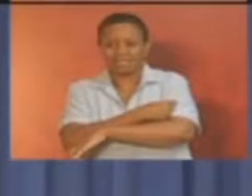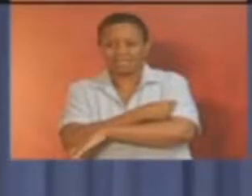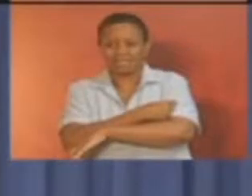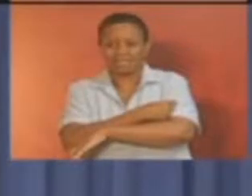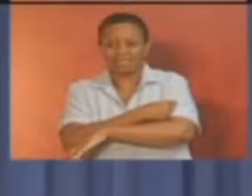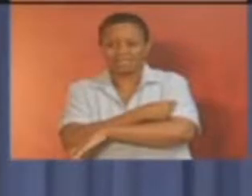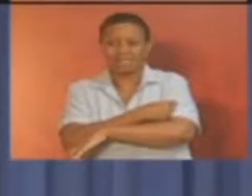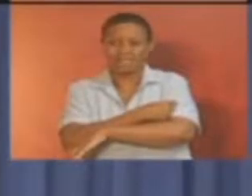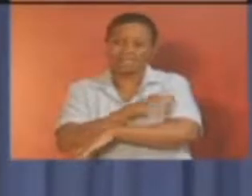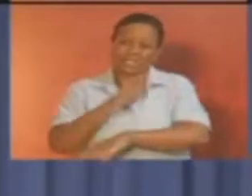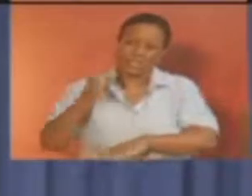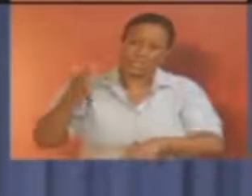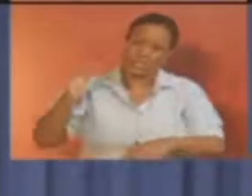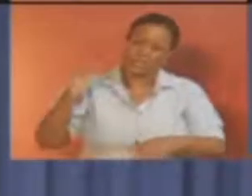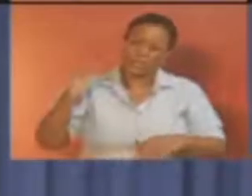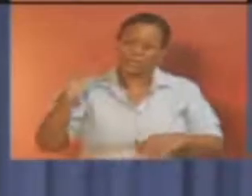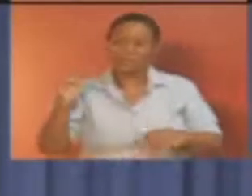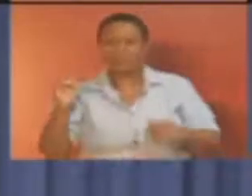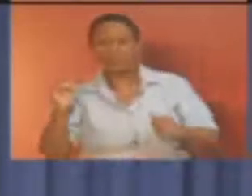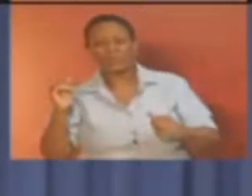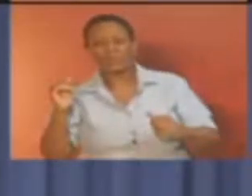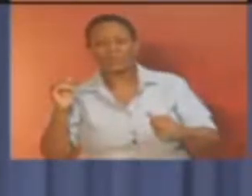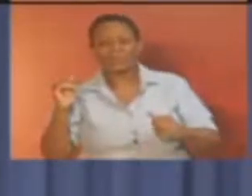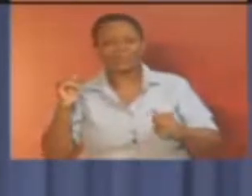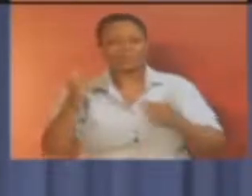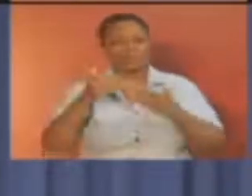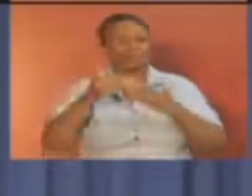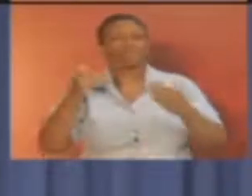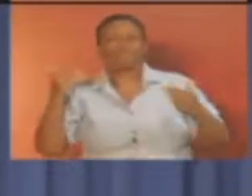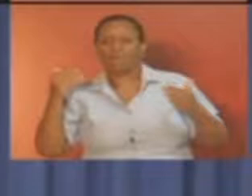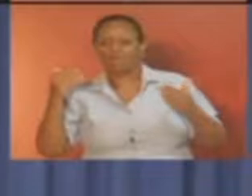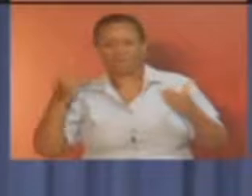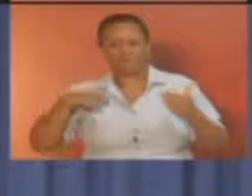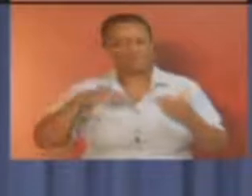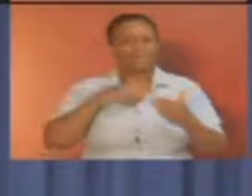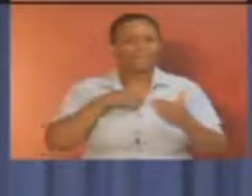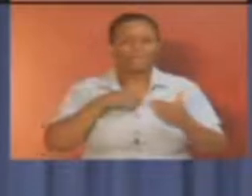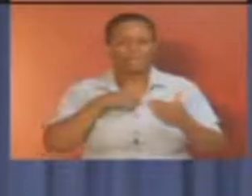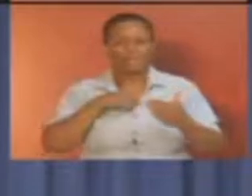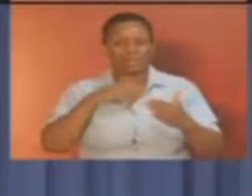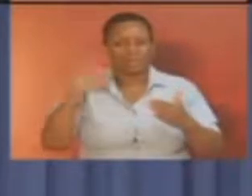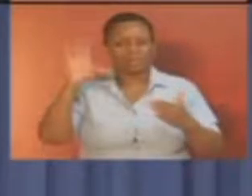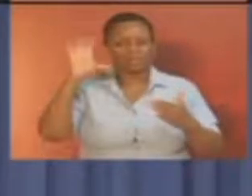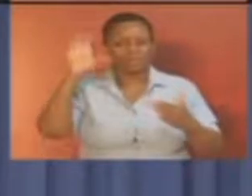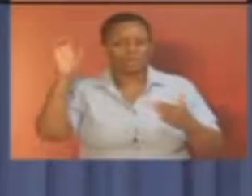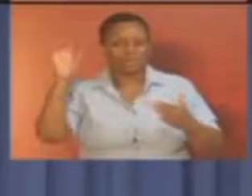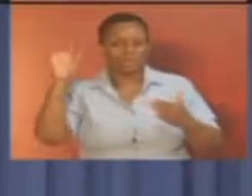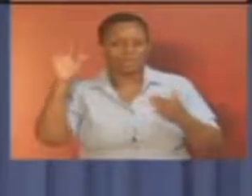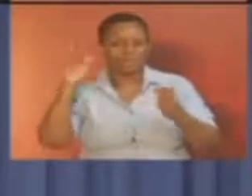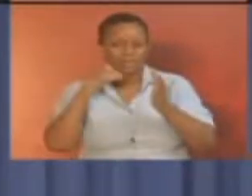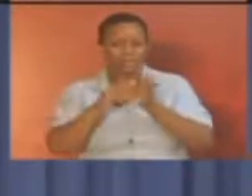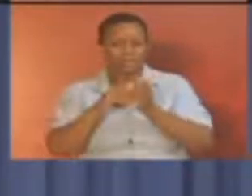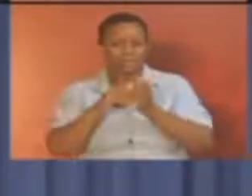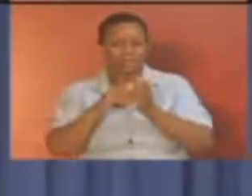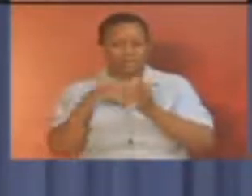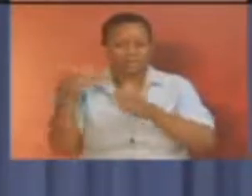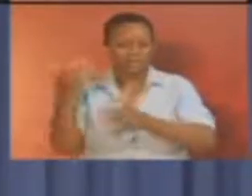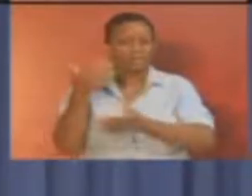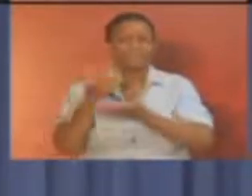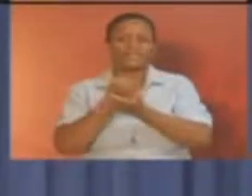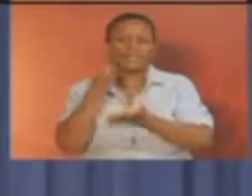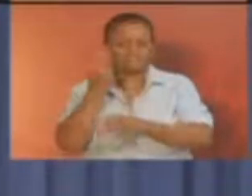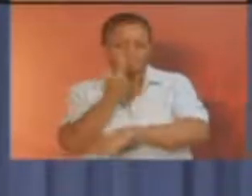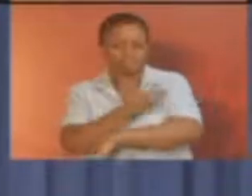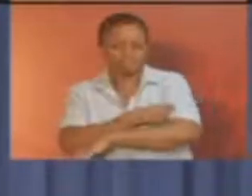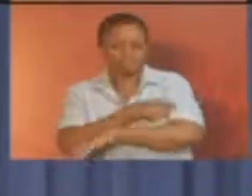came. We were supposed to get 100,000 vaccines in the first pass. We got 33,000 the other day, and we are gladly